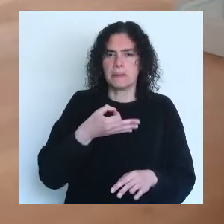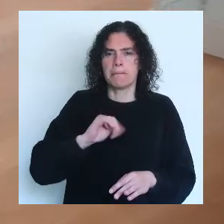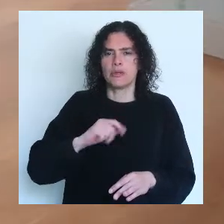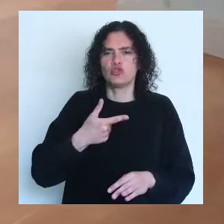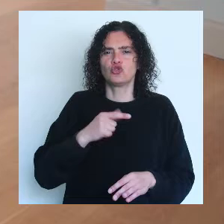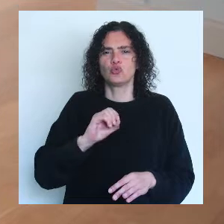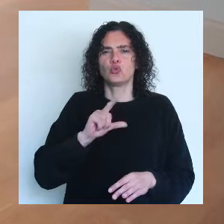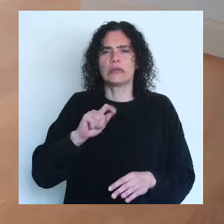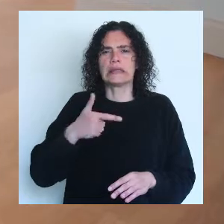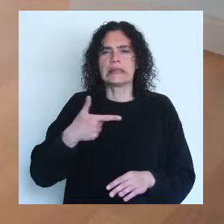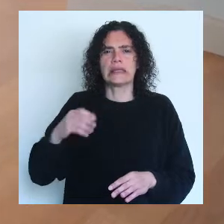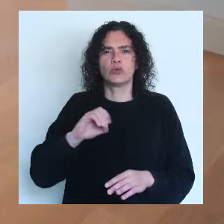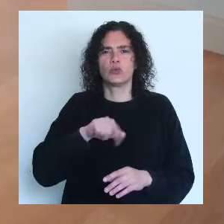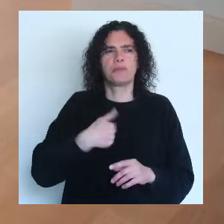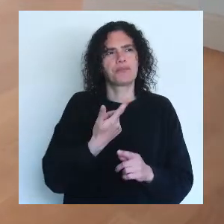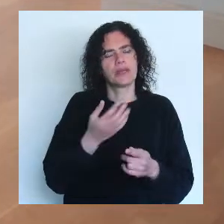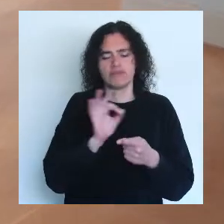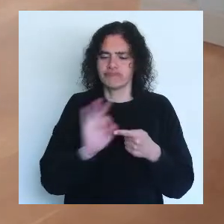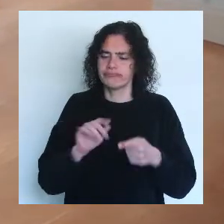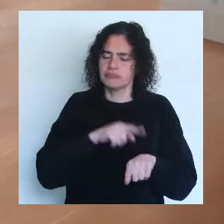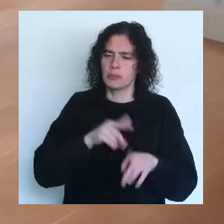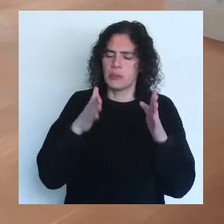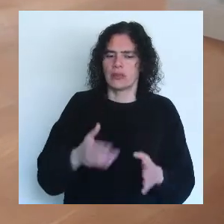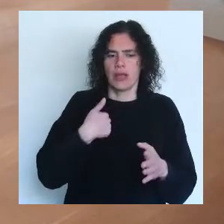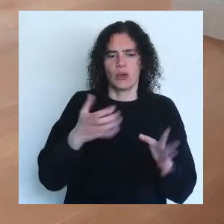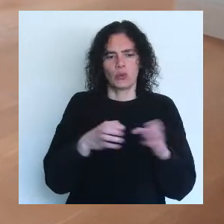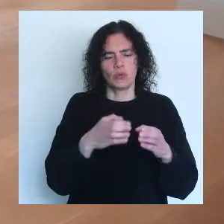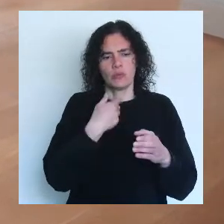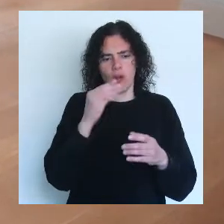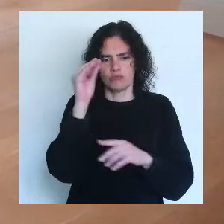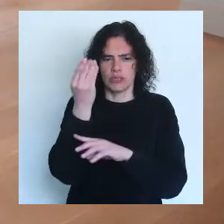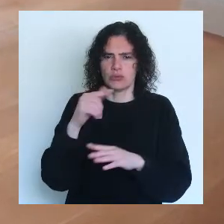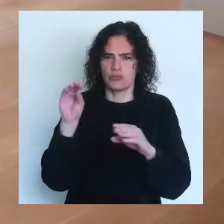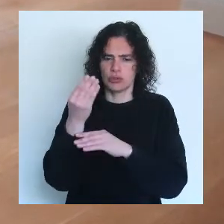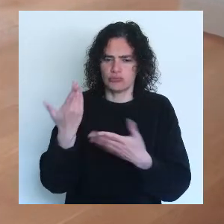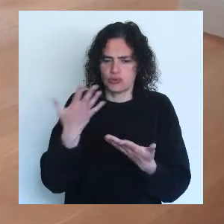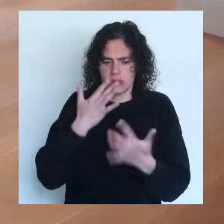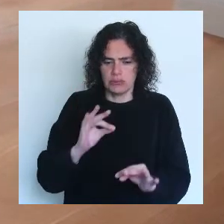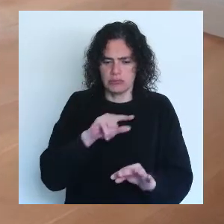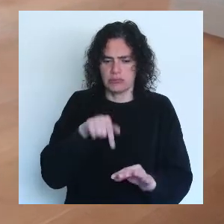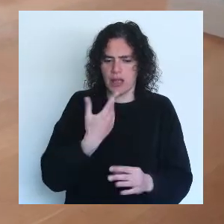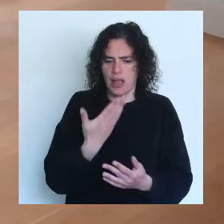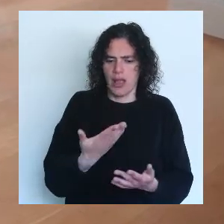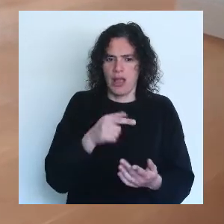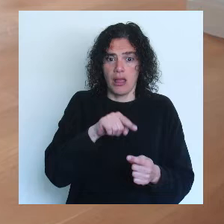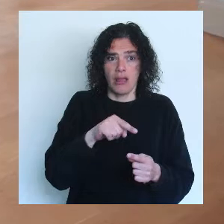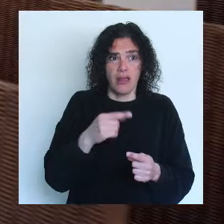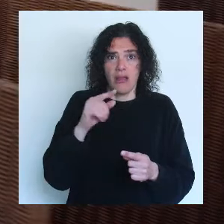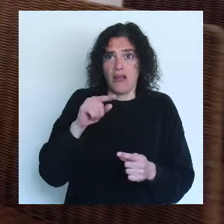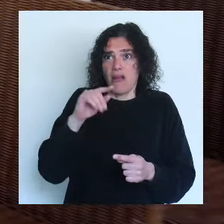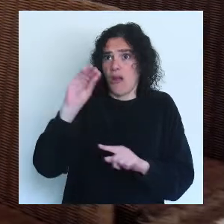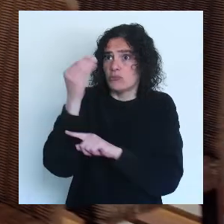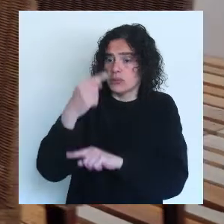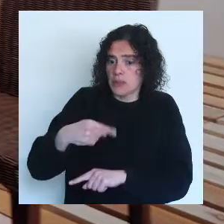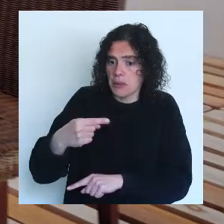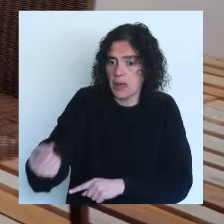So Pistoletto, the defining moment, I think, for Pistoletto is a group of objects called minus objects, which are